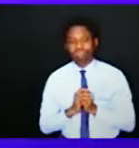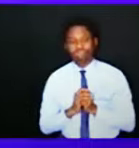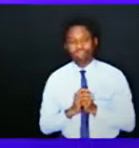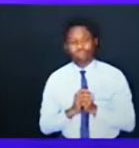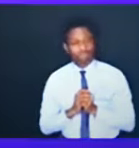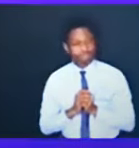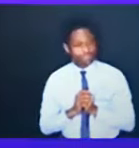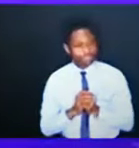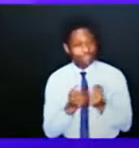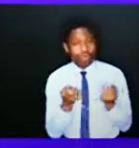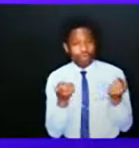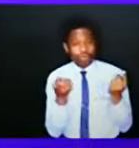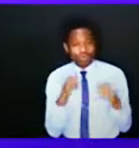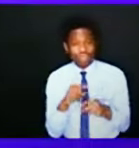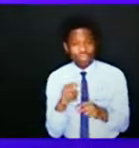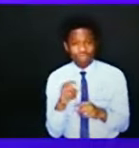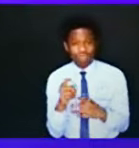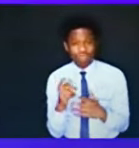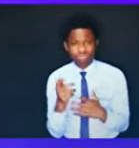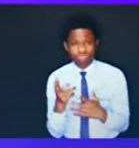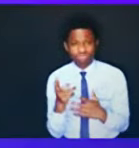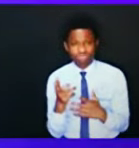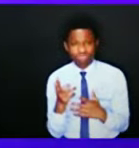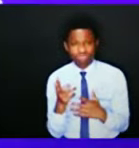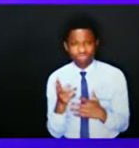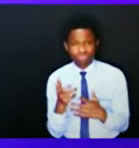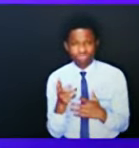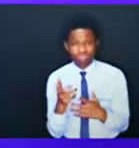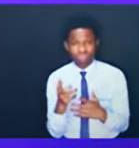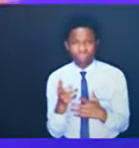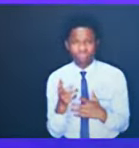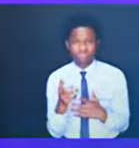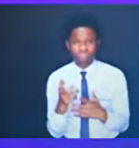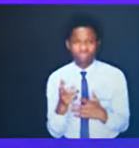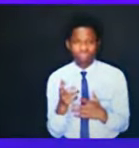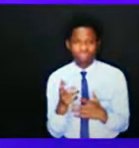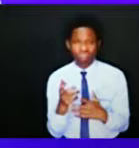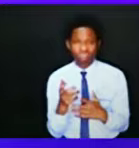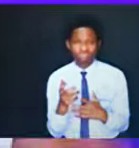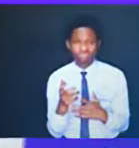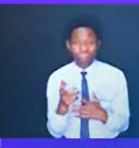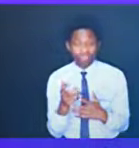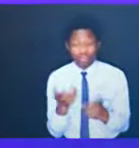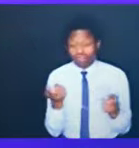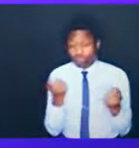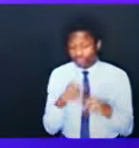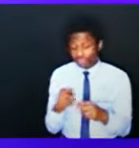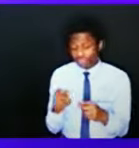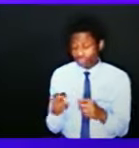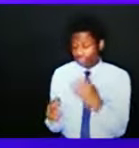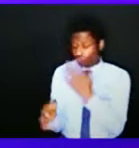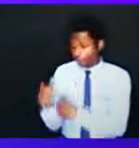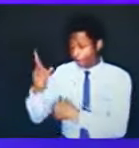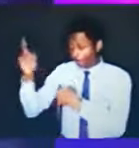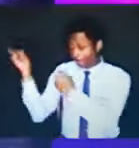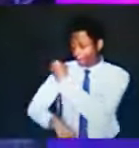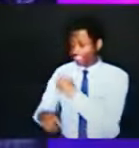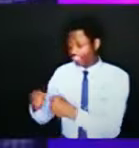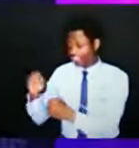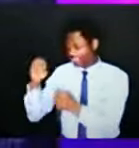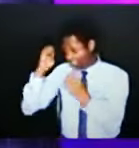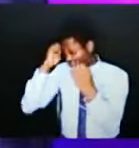mesmerized Egypt, some of the Egyptians voluntarily followed the Israelites.